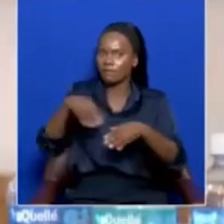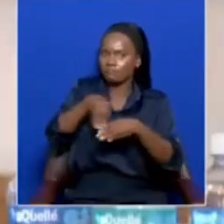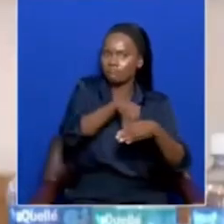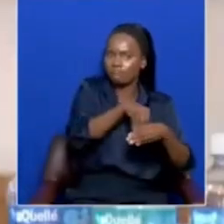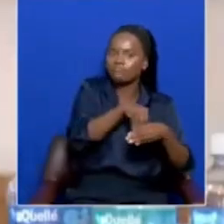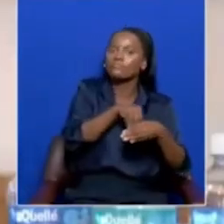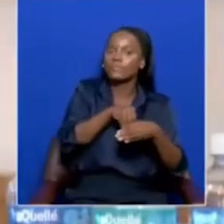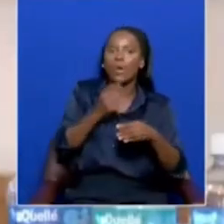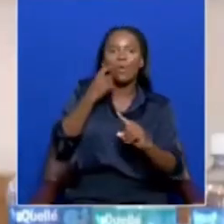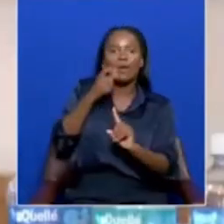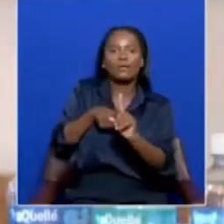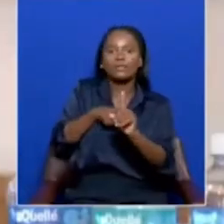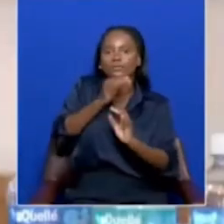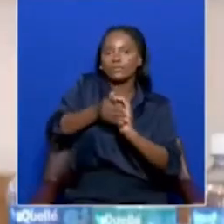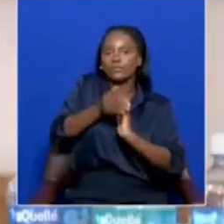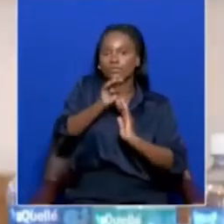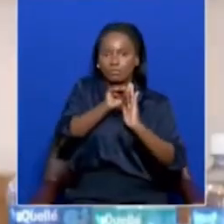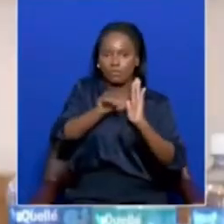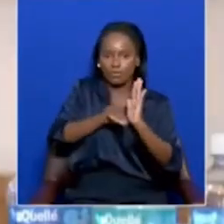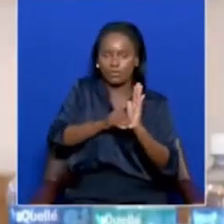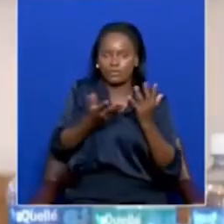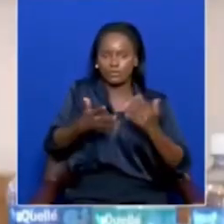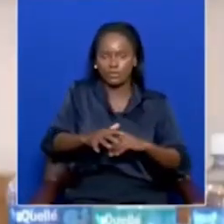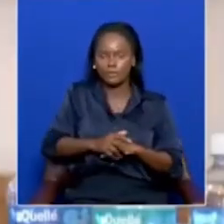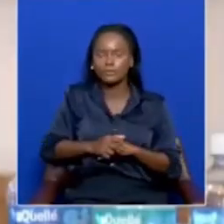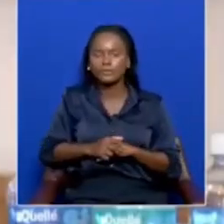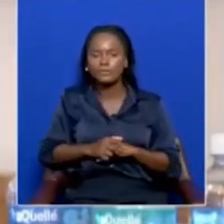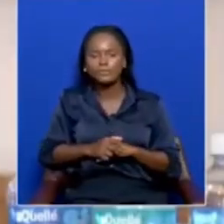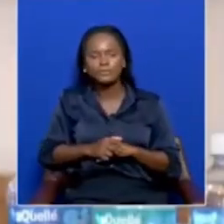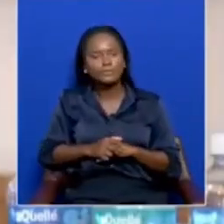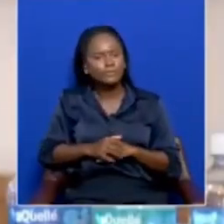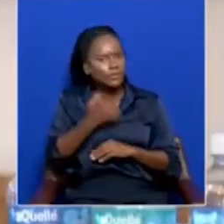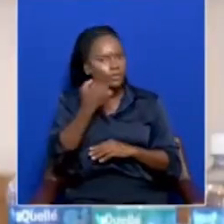record, firstly, did you depose to such a statement?